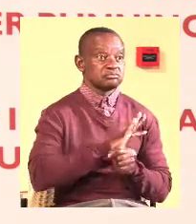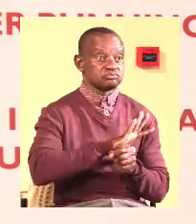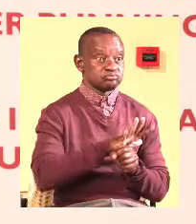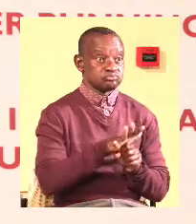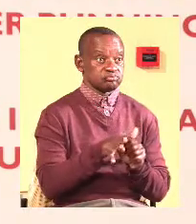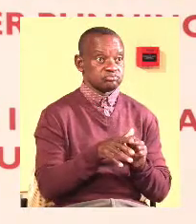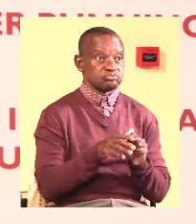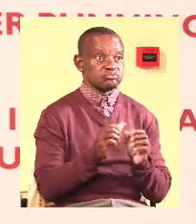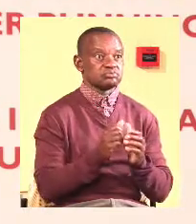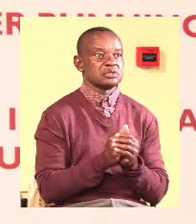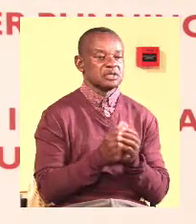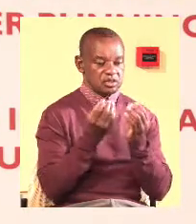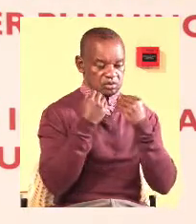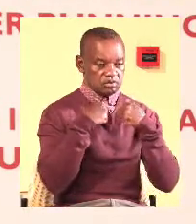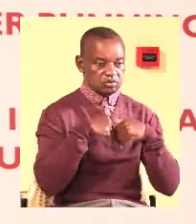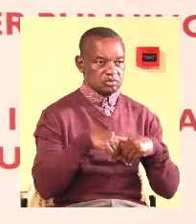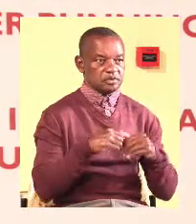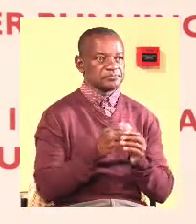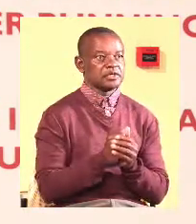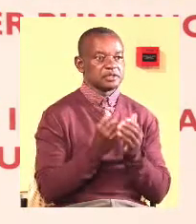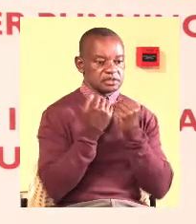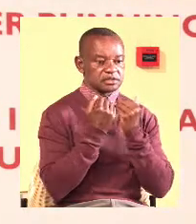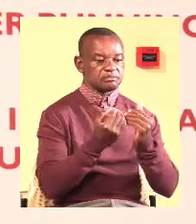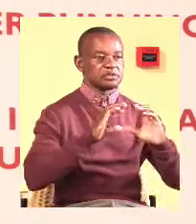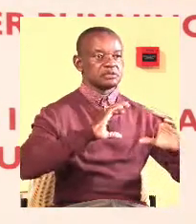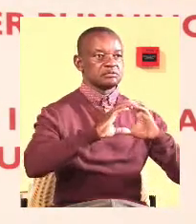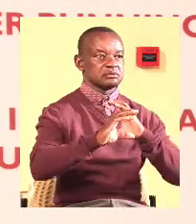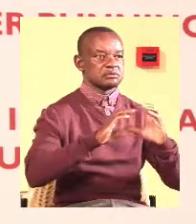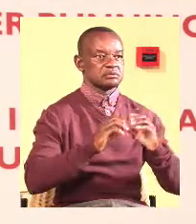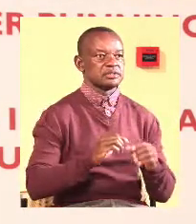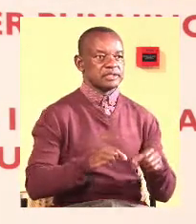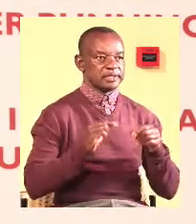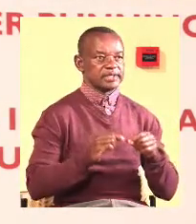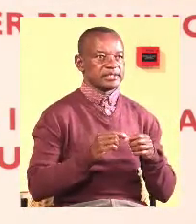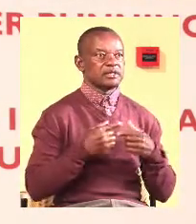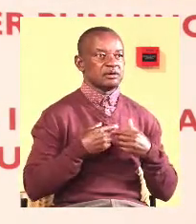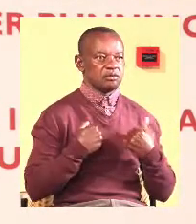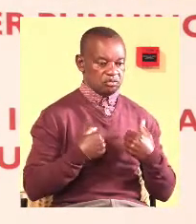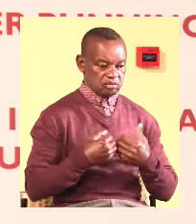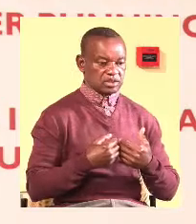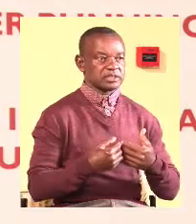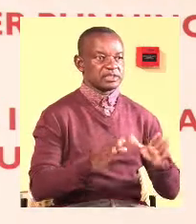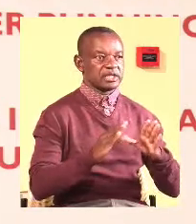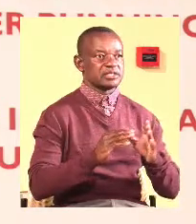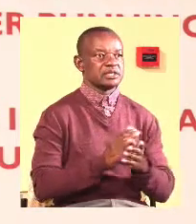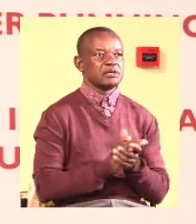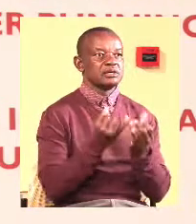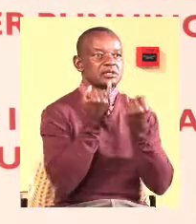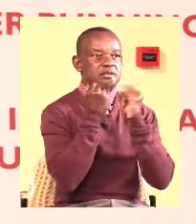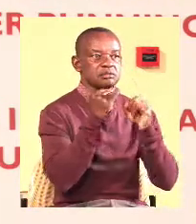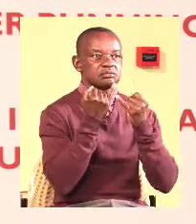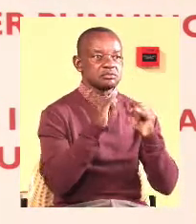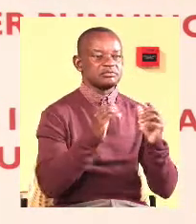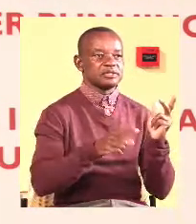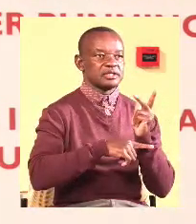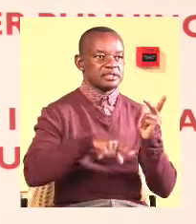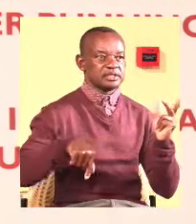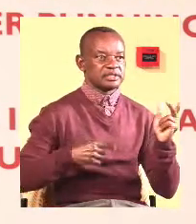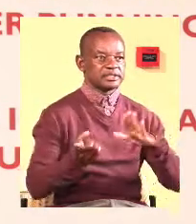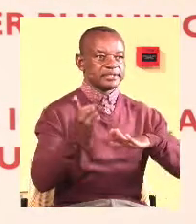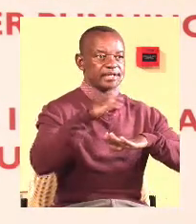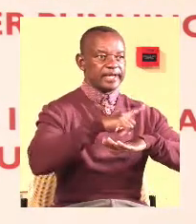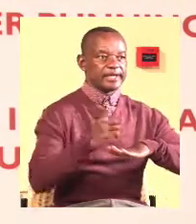like what I have just done, the daily update on COVID-19 in Namibia. It's important for the Namibians